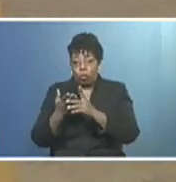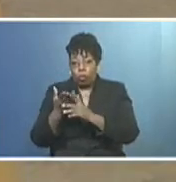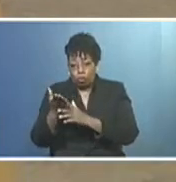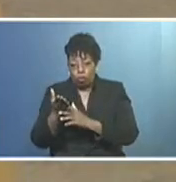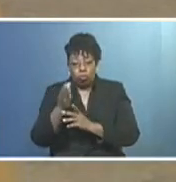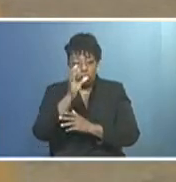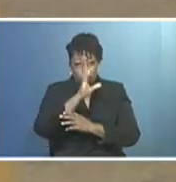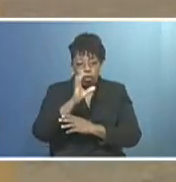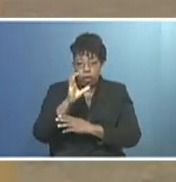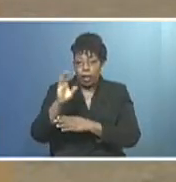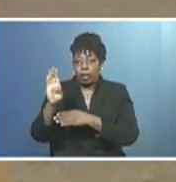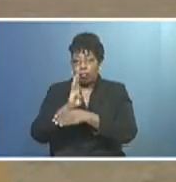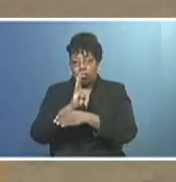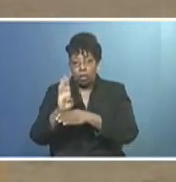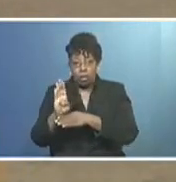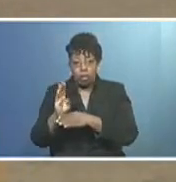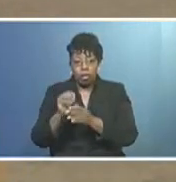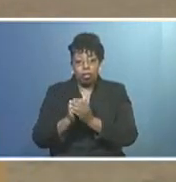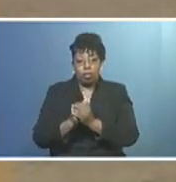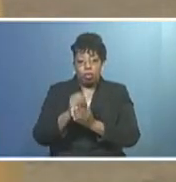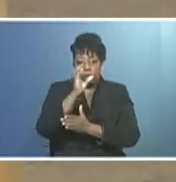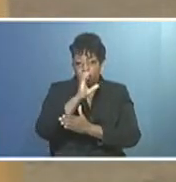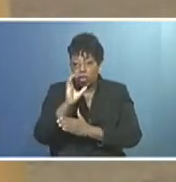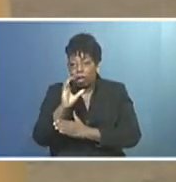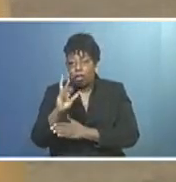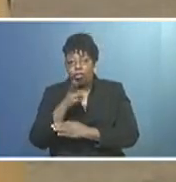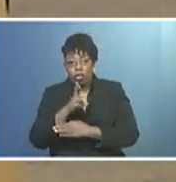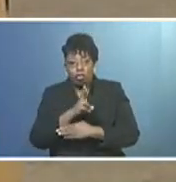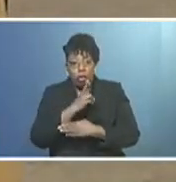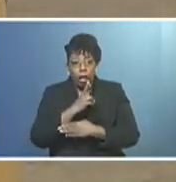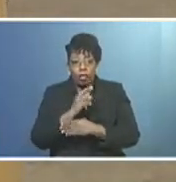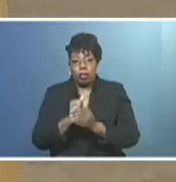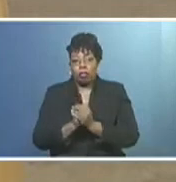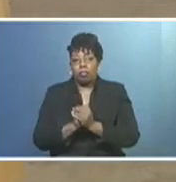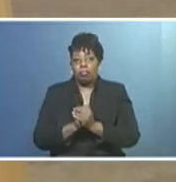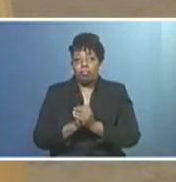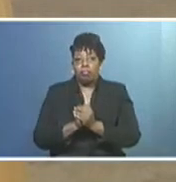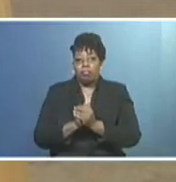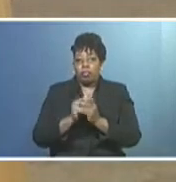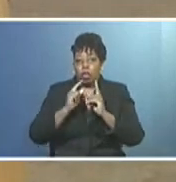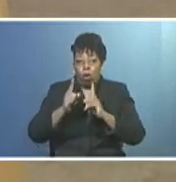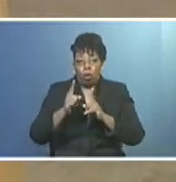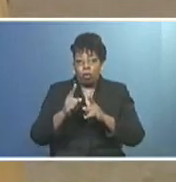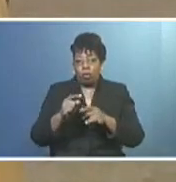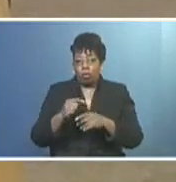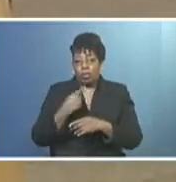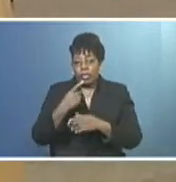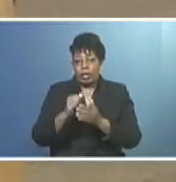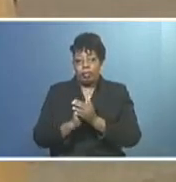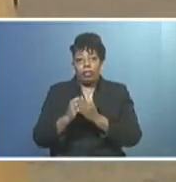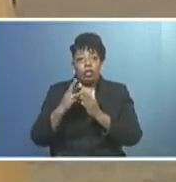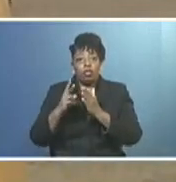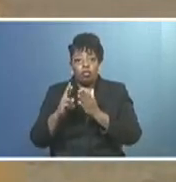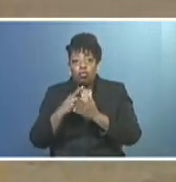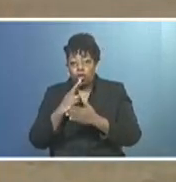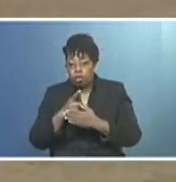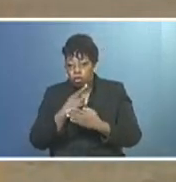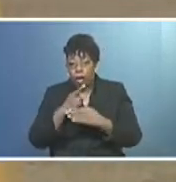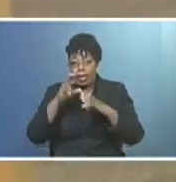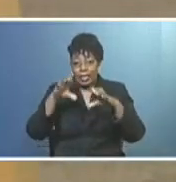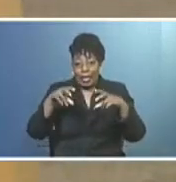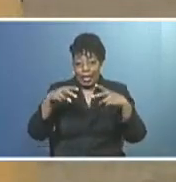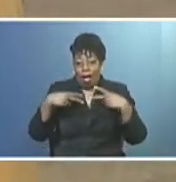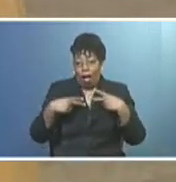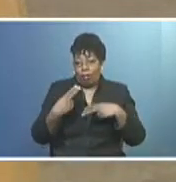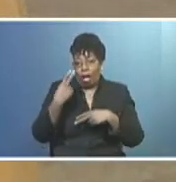be checking business places, we will be checking restaurants. The orders as it stands today states that a restaurant actually can